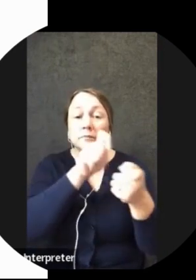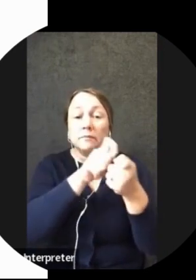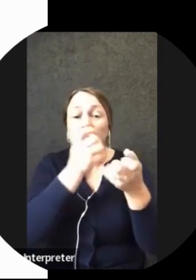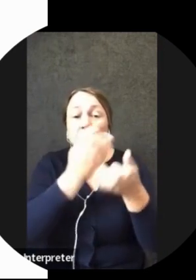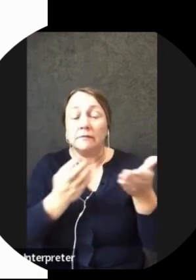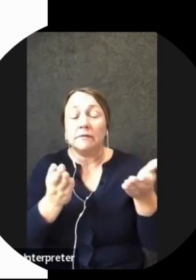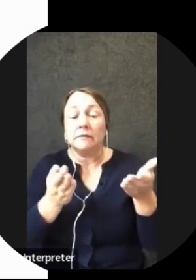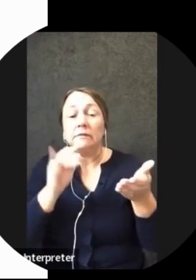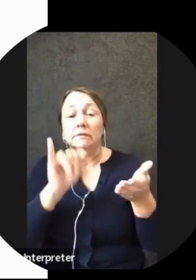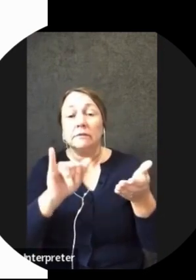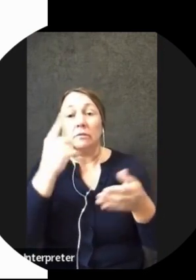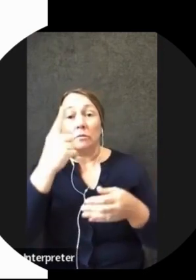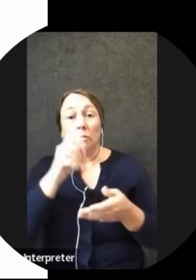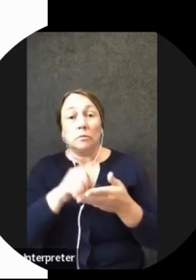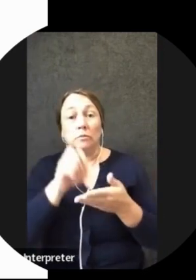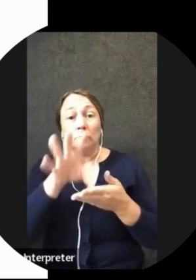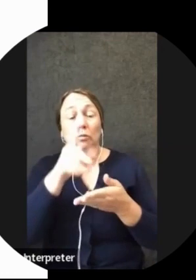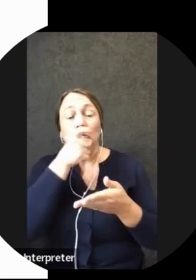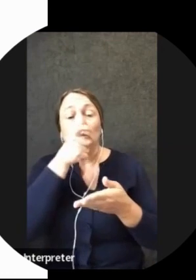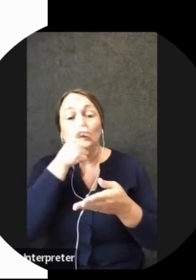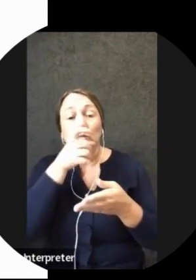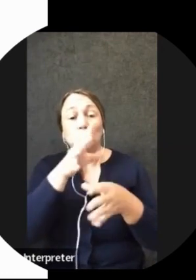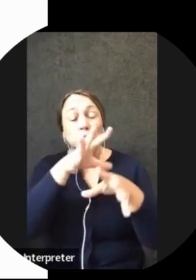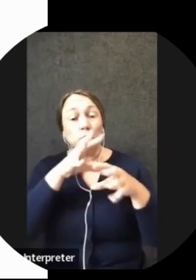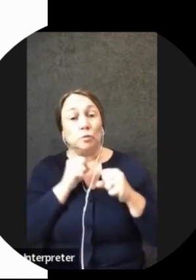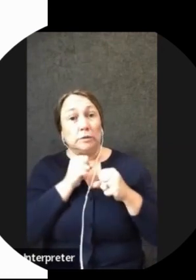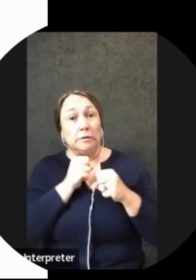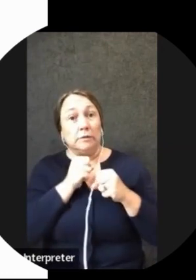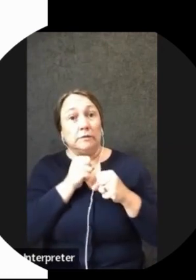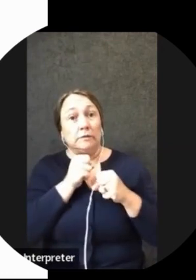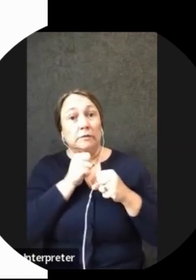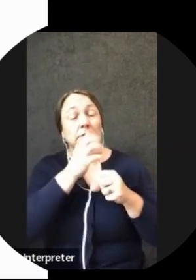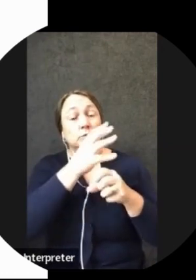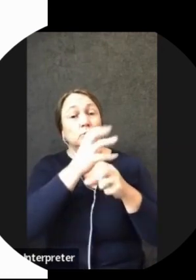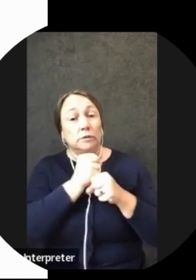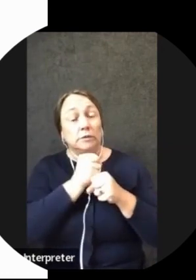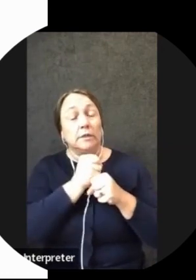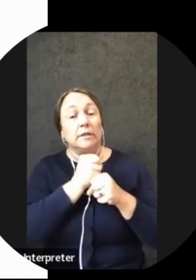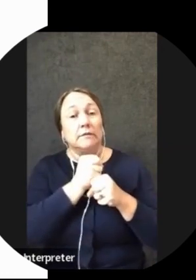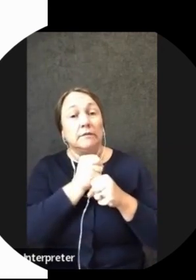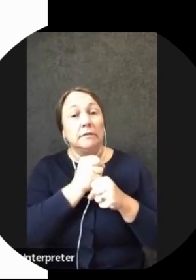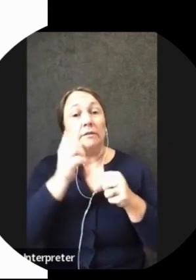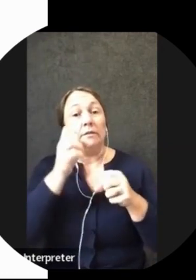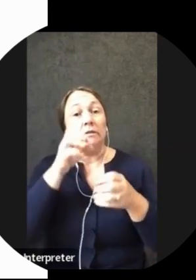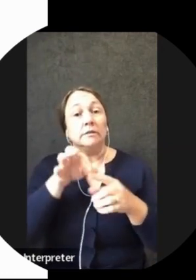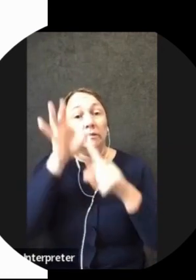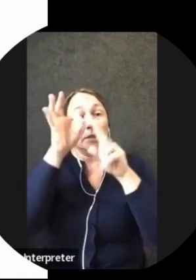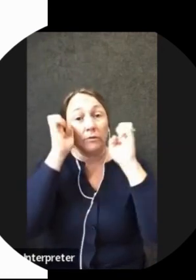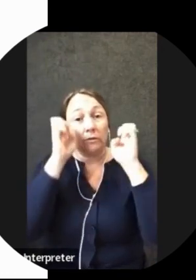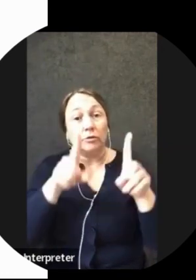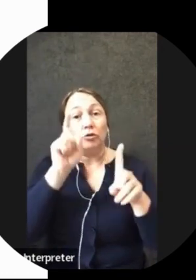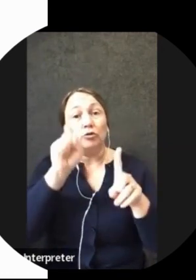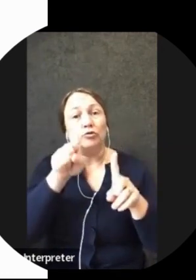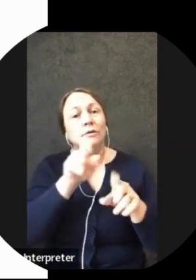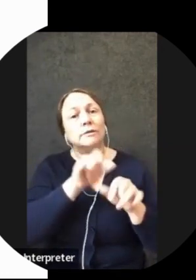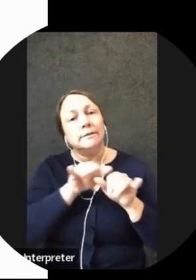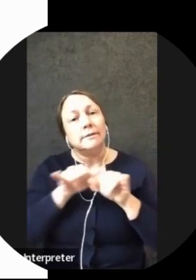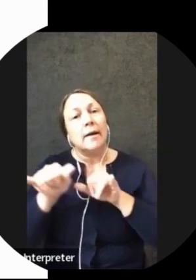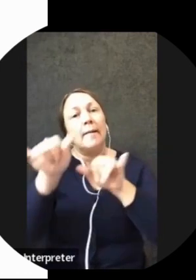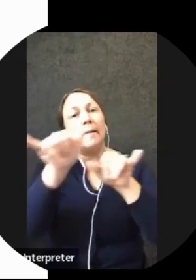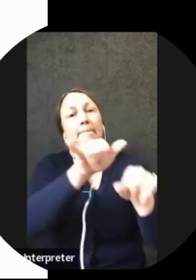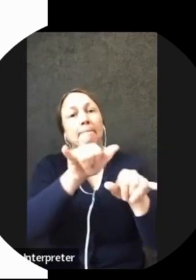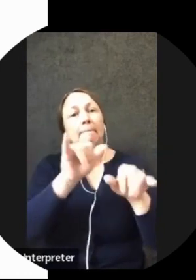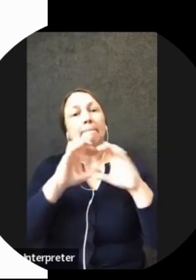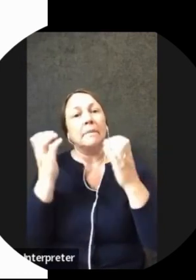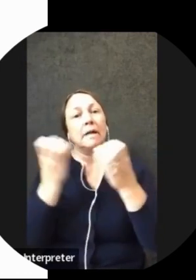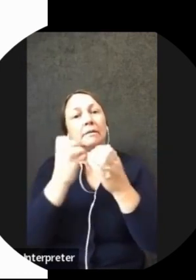that students who receive special education should attend the same schools, ride the same buses, and be in the same classrooms